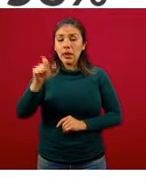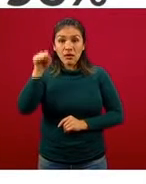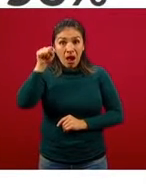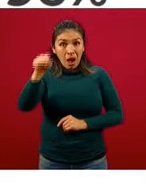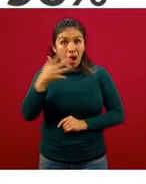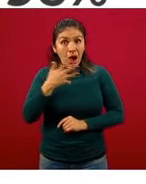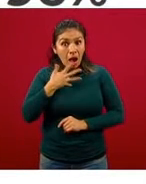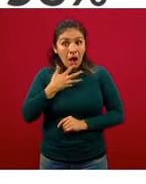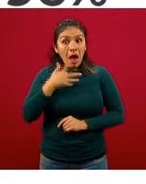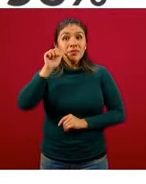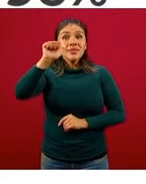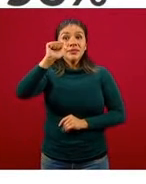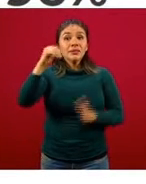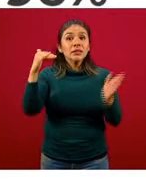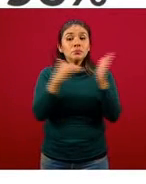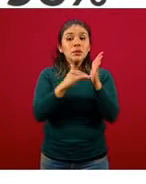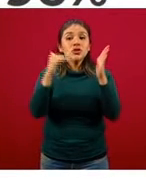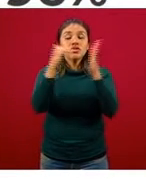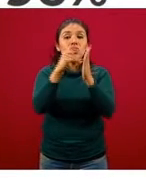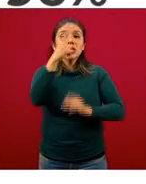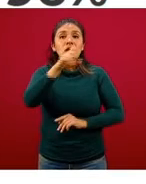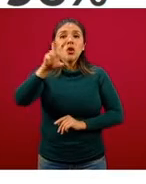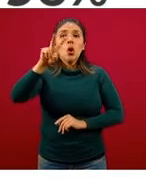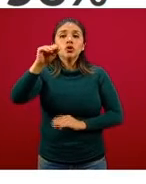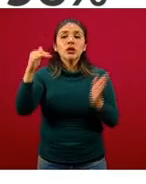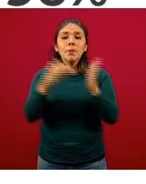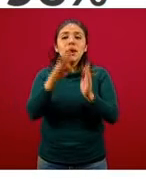platform, the website